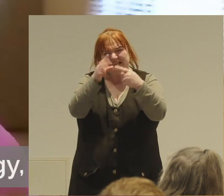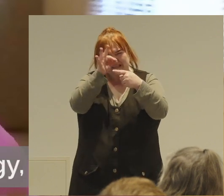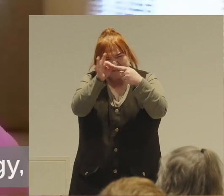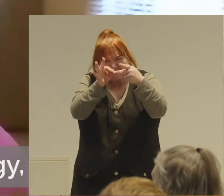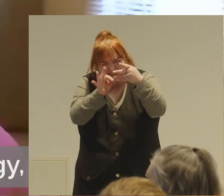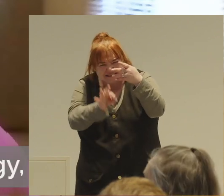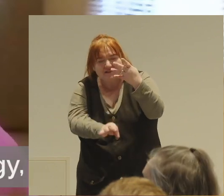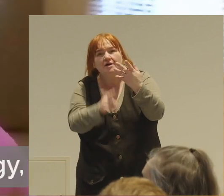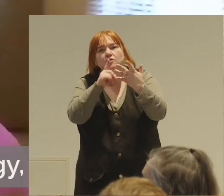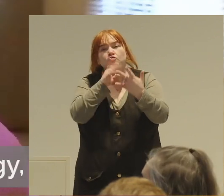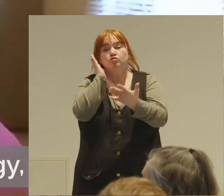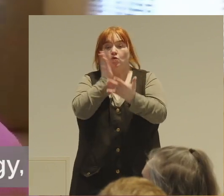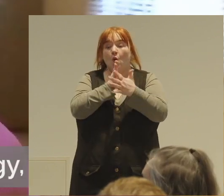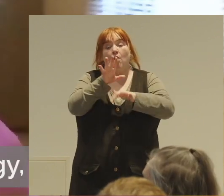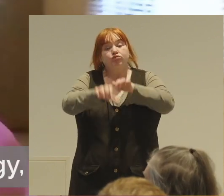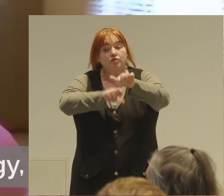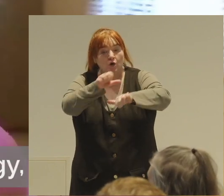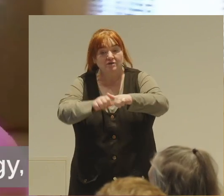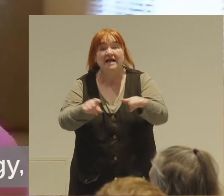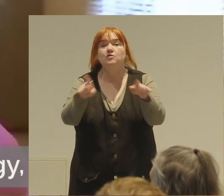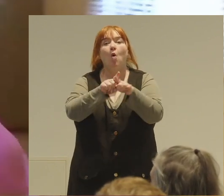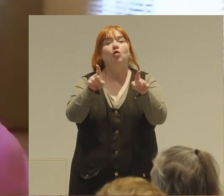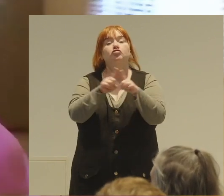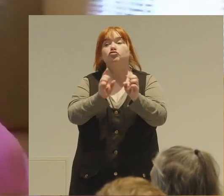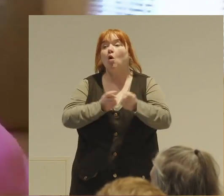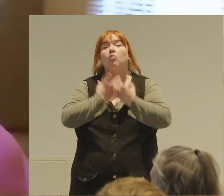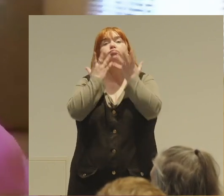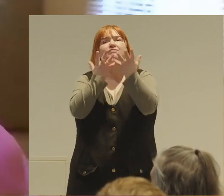the process and a level of energy